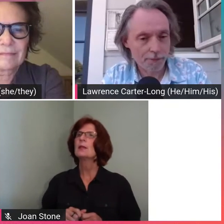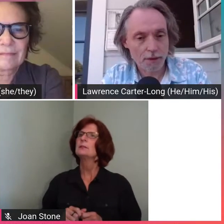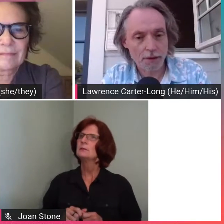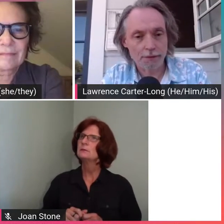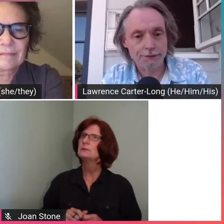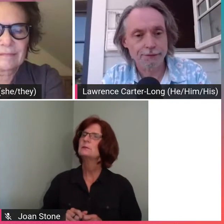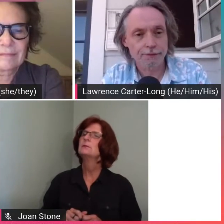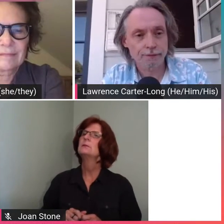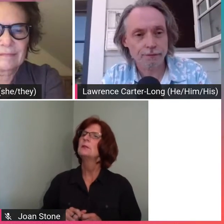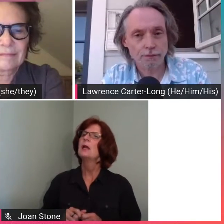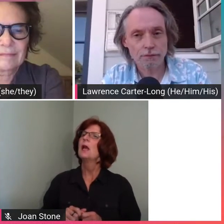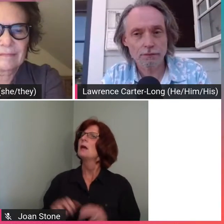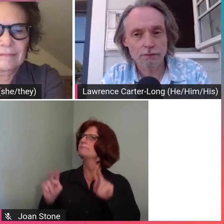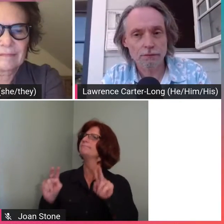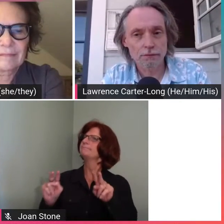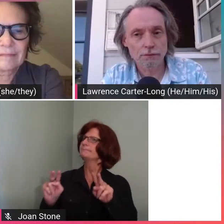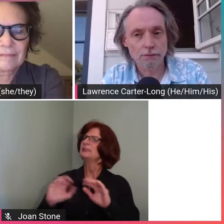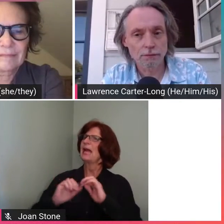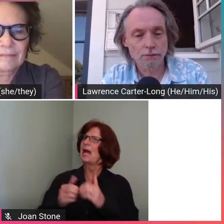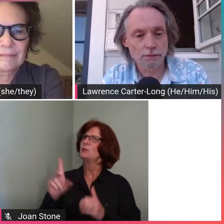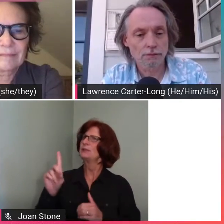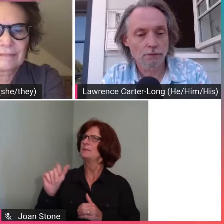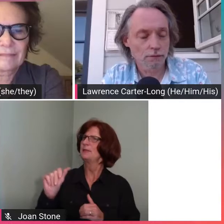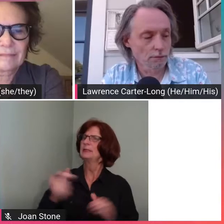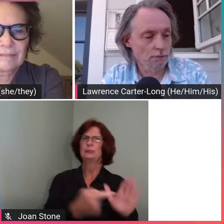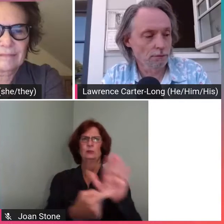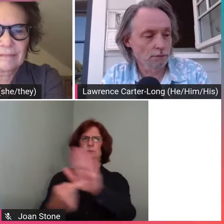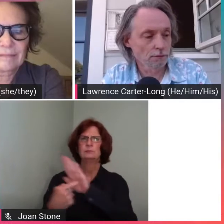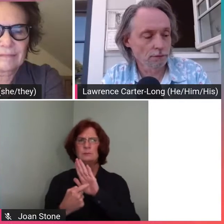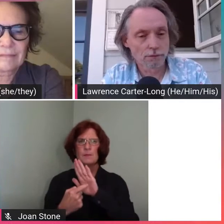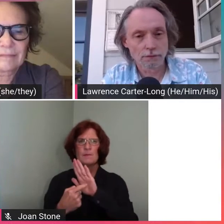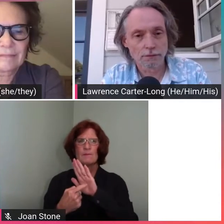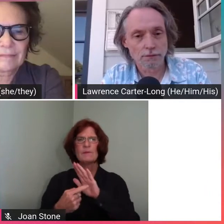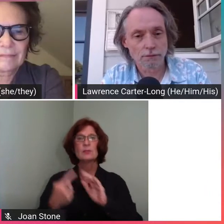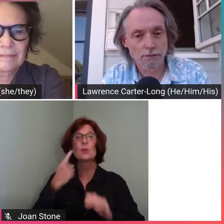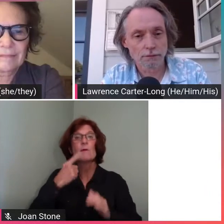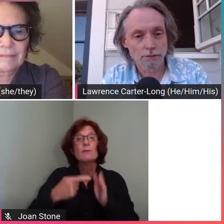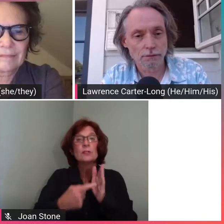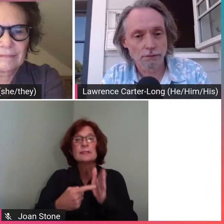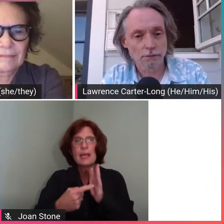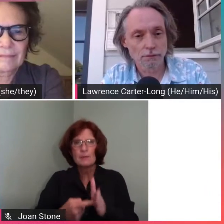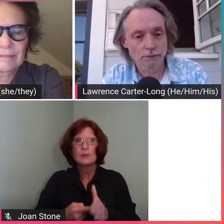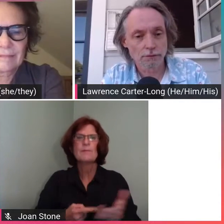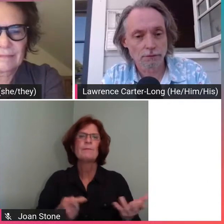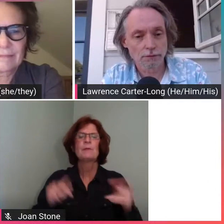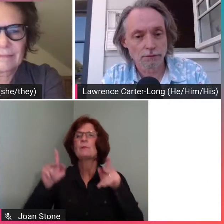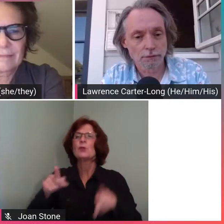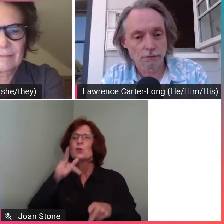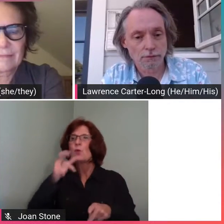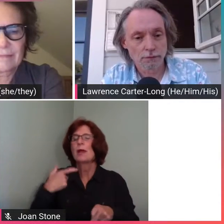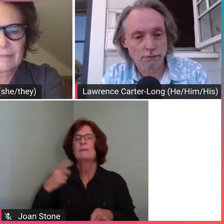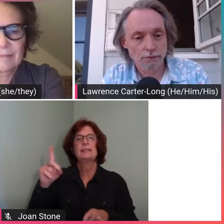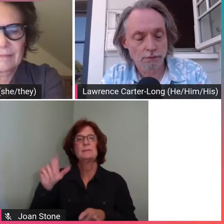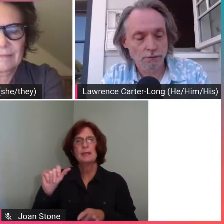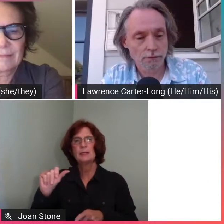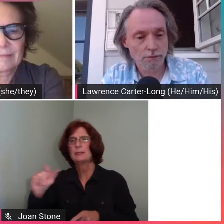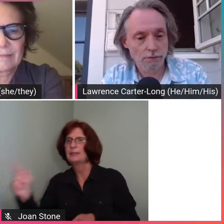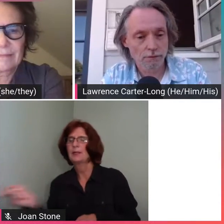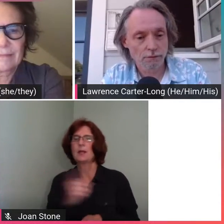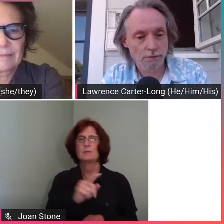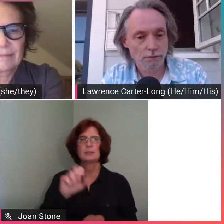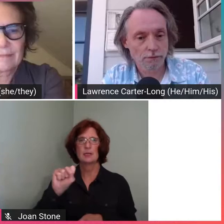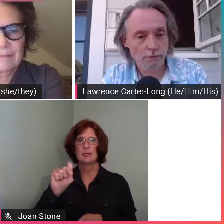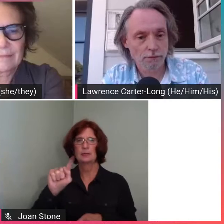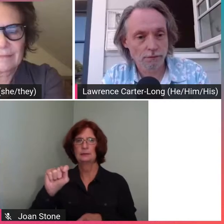how disability always is signifying. So whenever a disabled person comes on stage, there is a